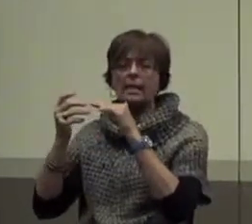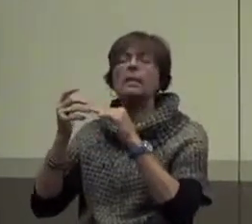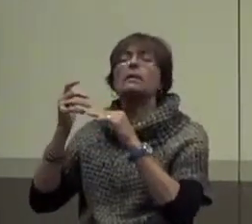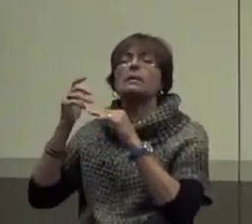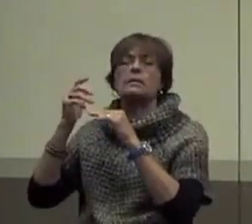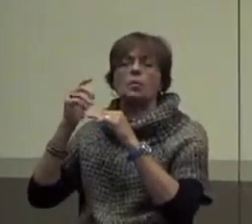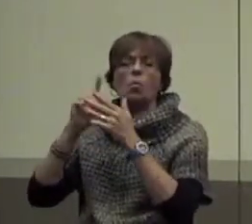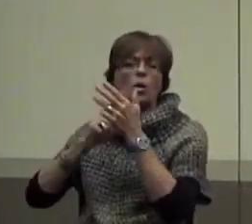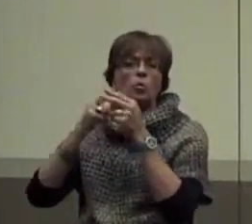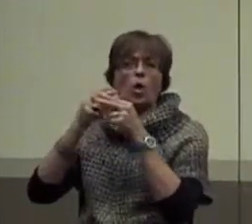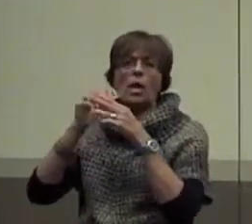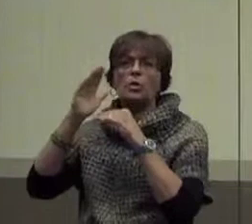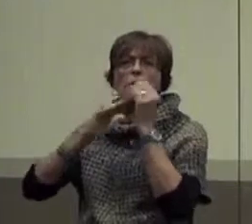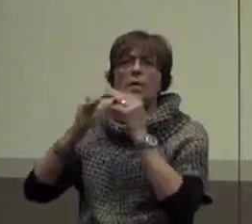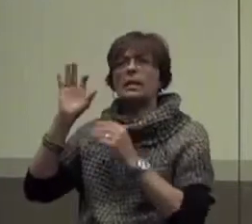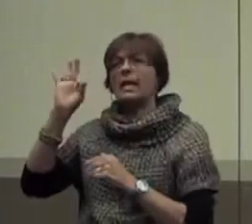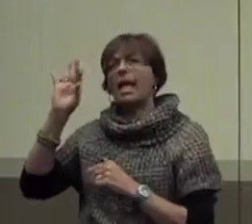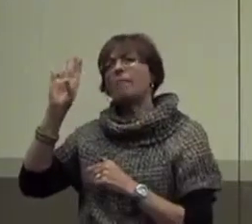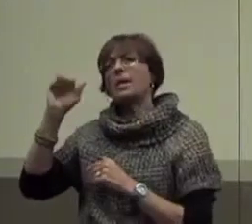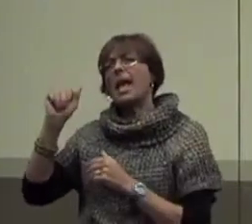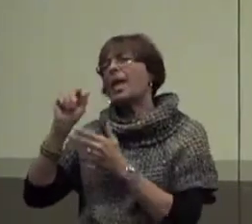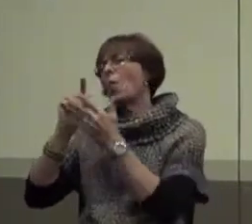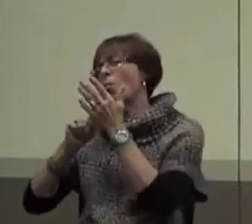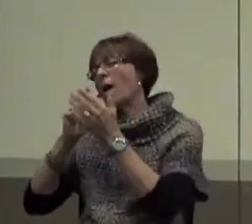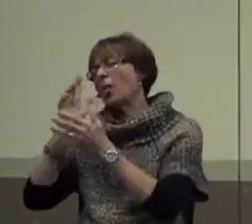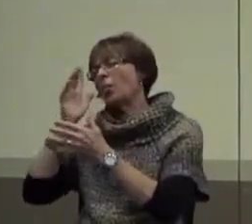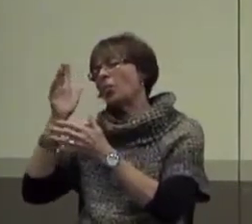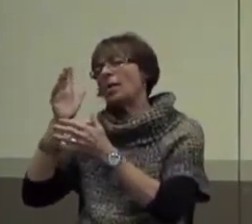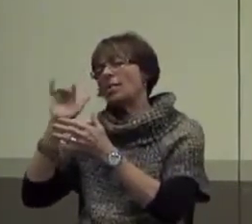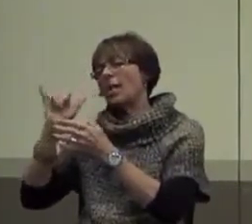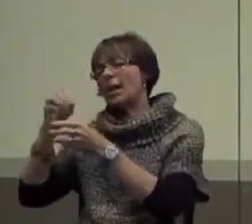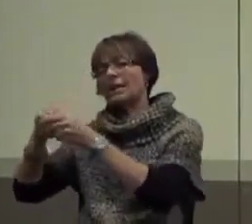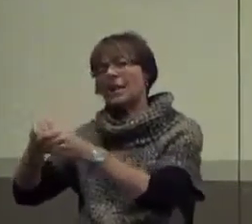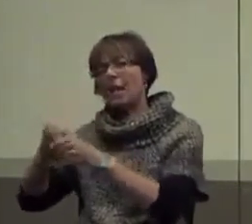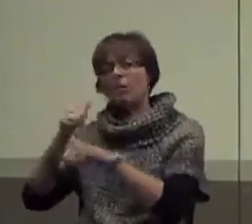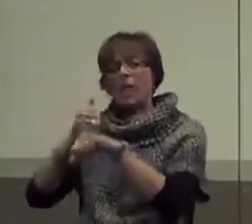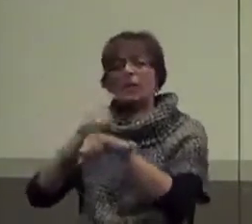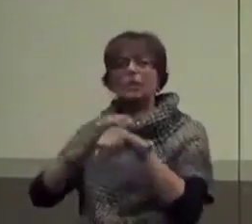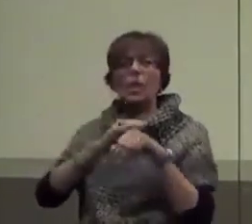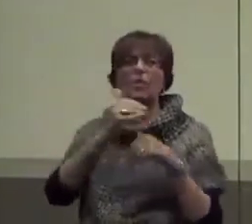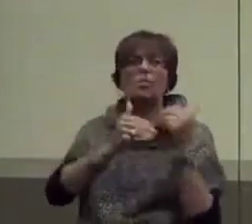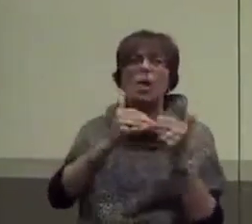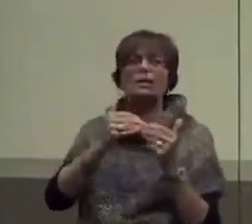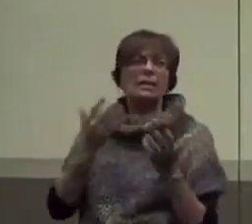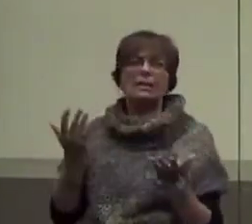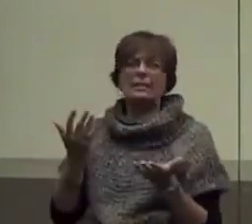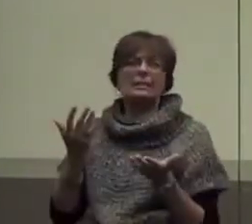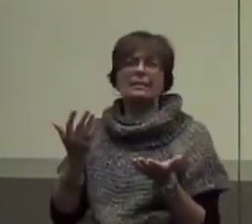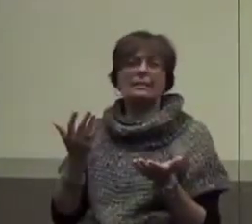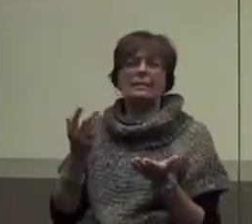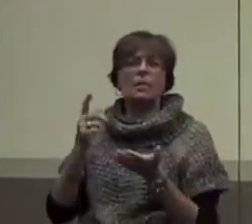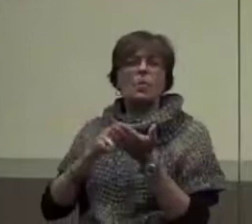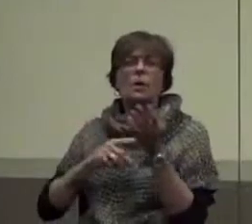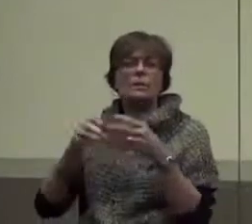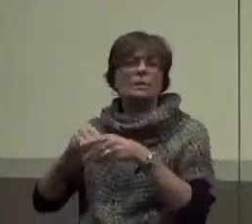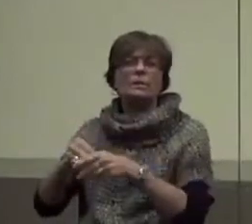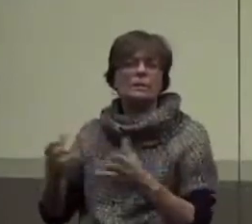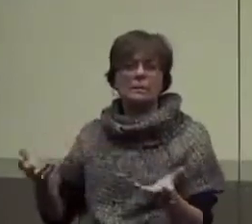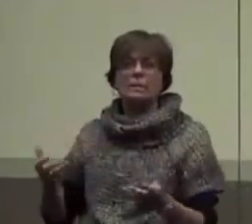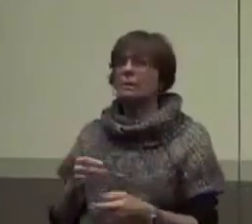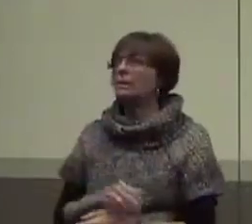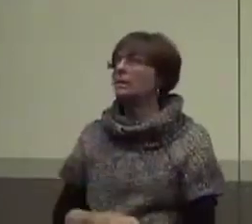FBA. What would you tell her this is going to entail based on what I talked about the process? What is she in for? What do you guys